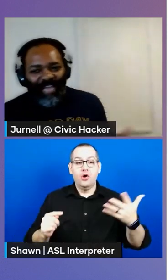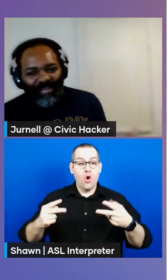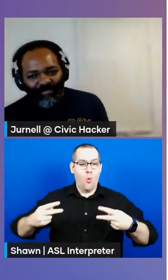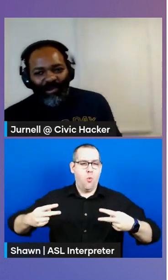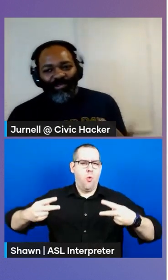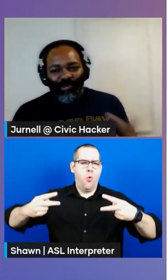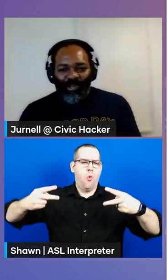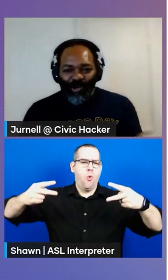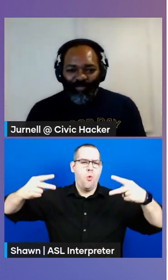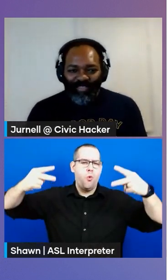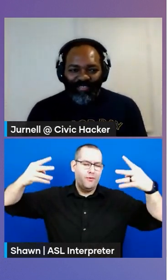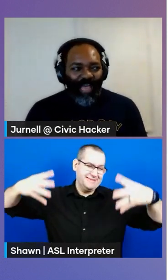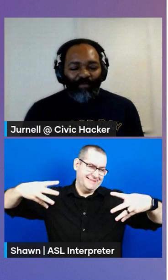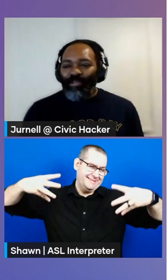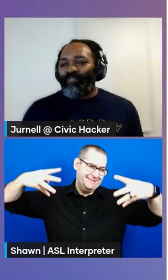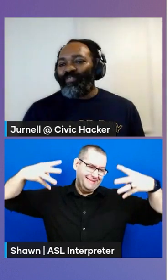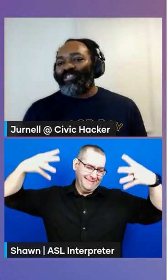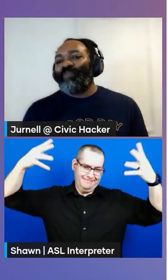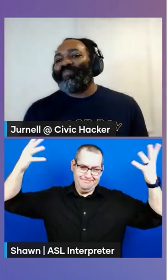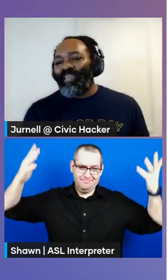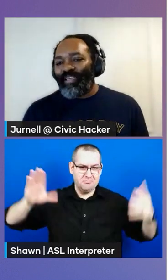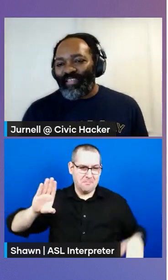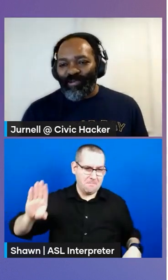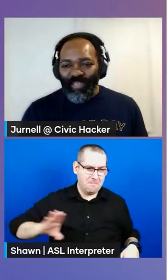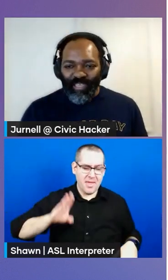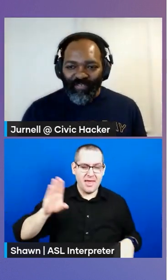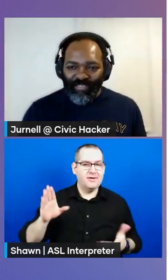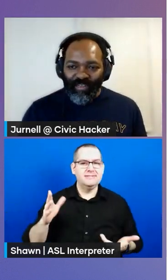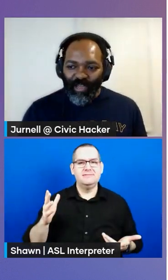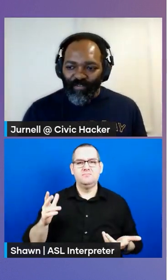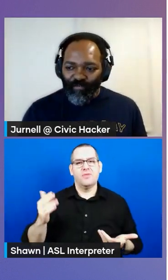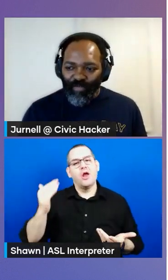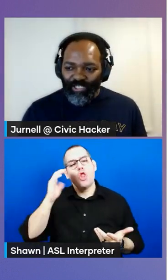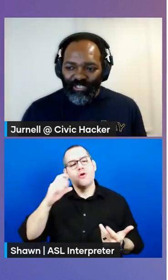all the times I'm lurking through your code bases, I'm looking for something